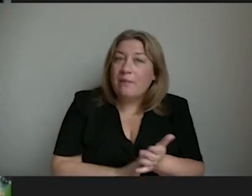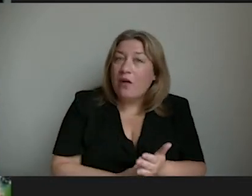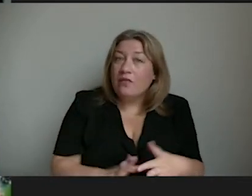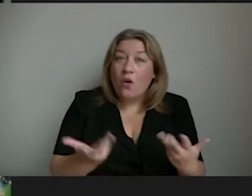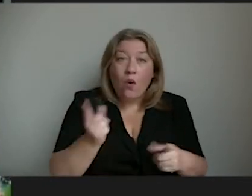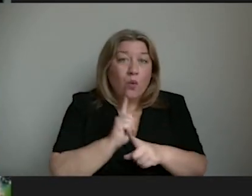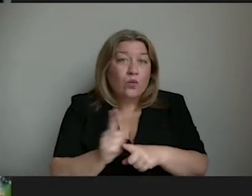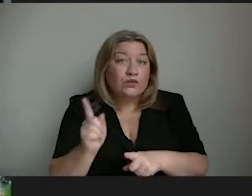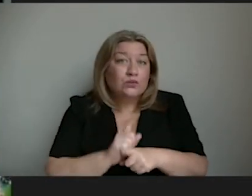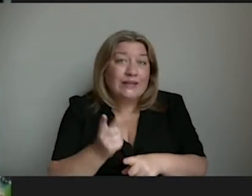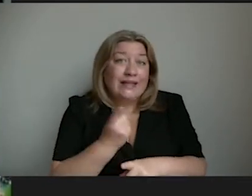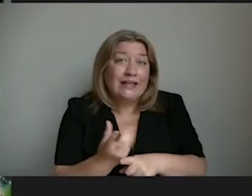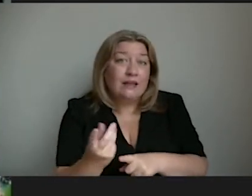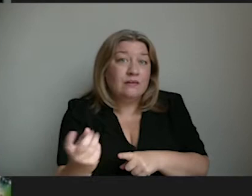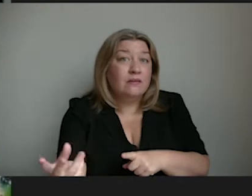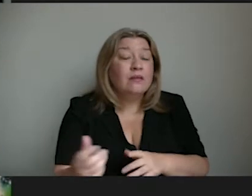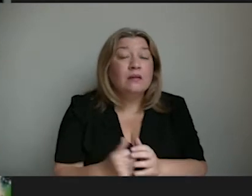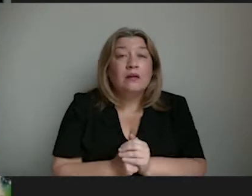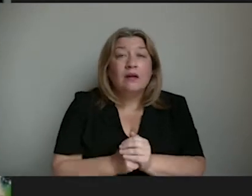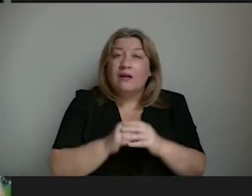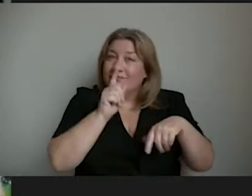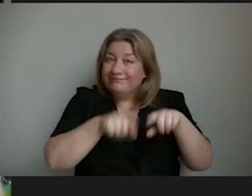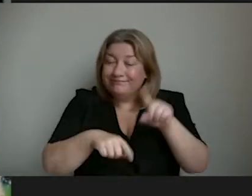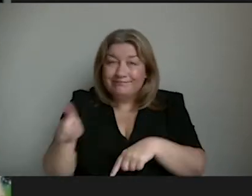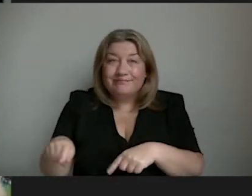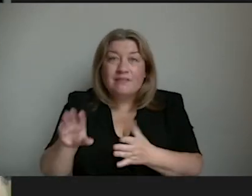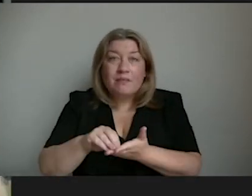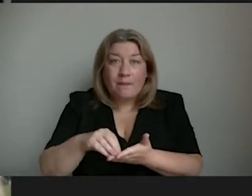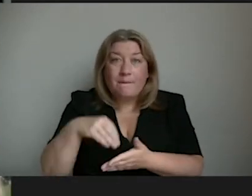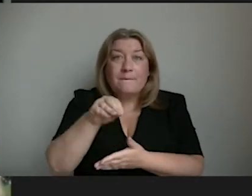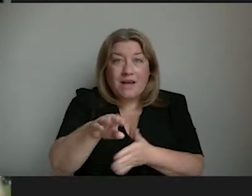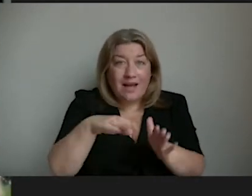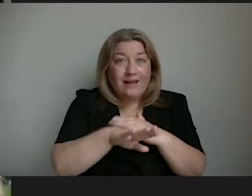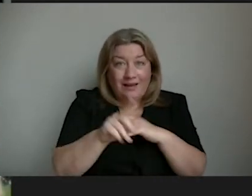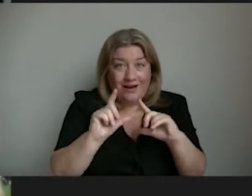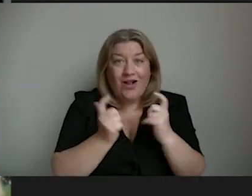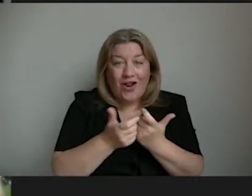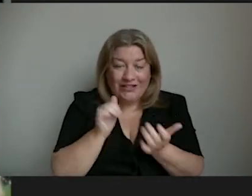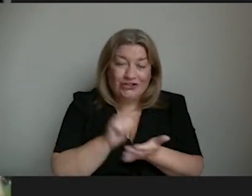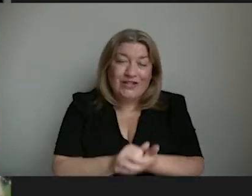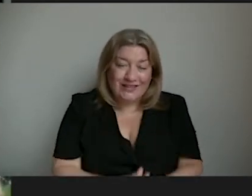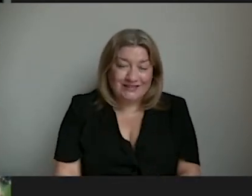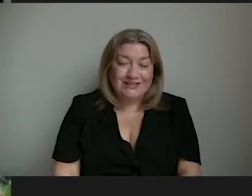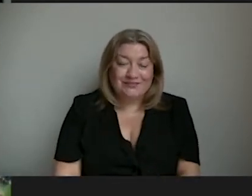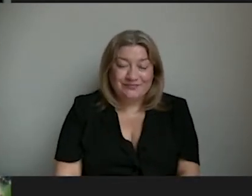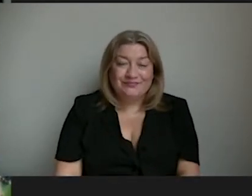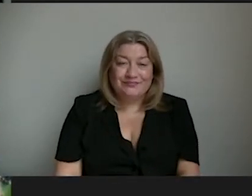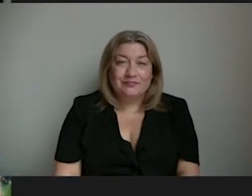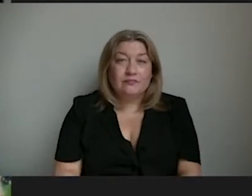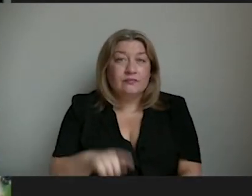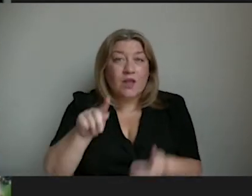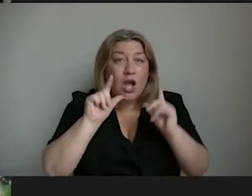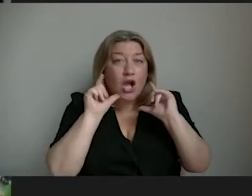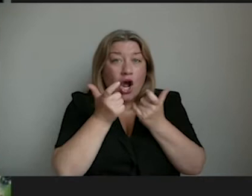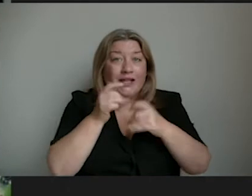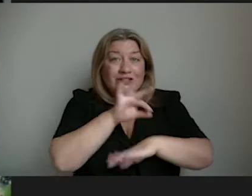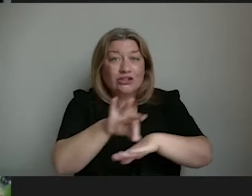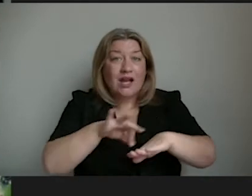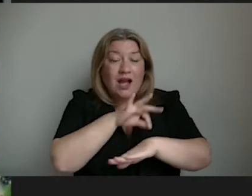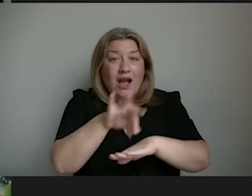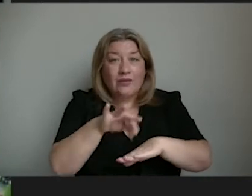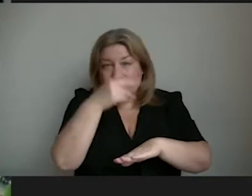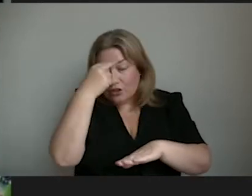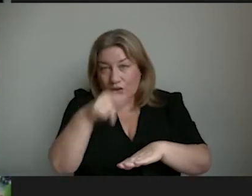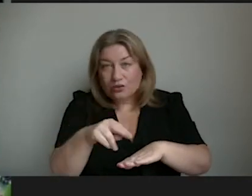once a week or once a month. Every course varies, but you would get paid for the hours that you're in college. The hours that you're